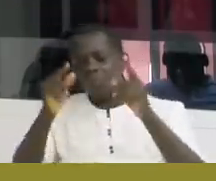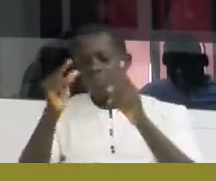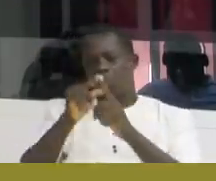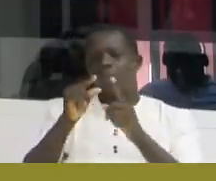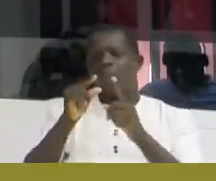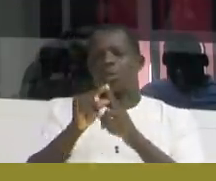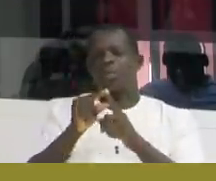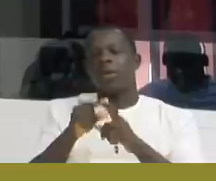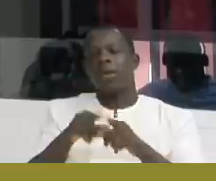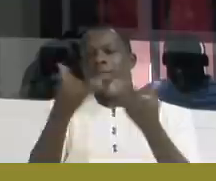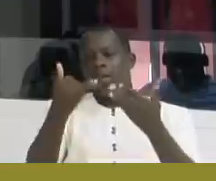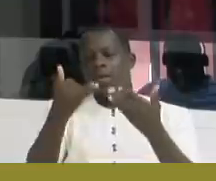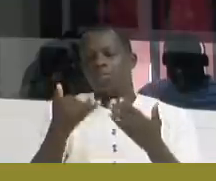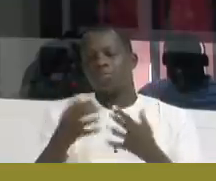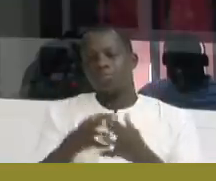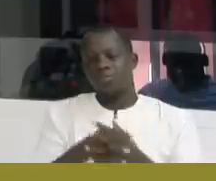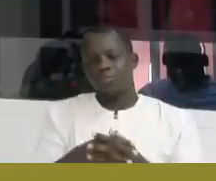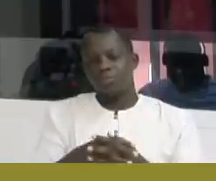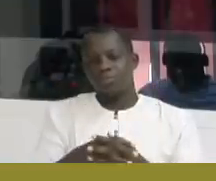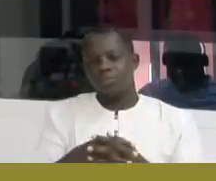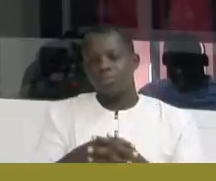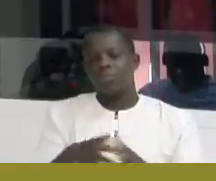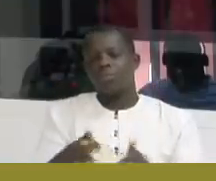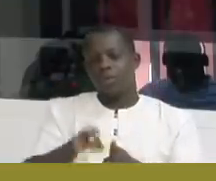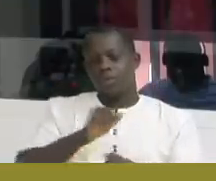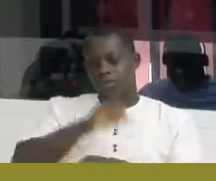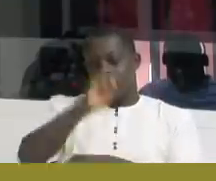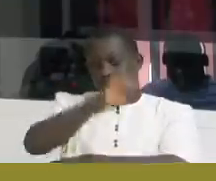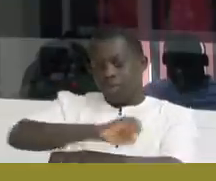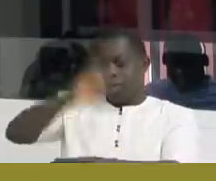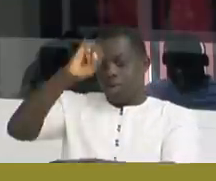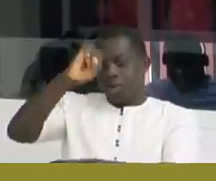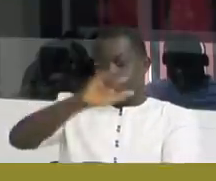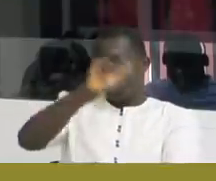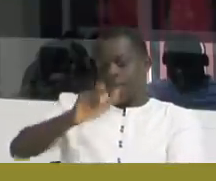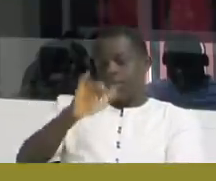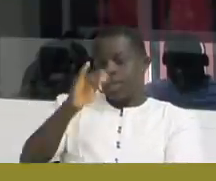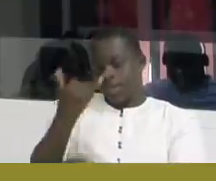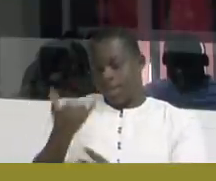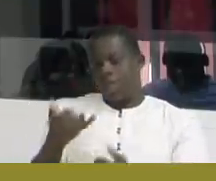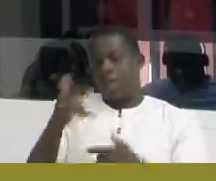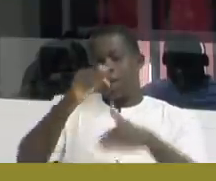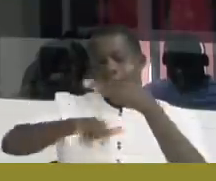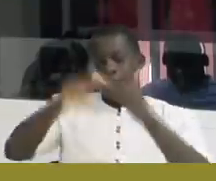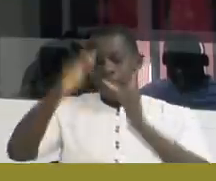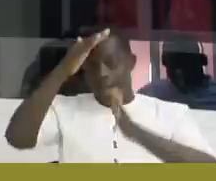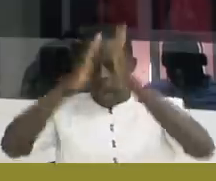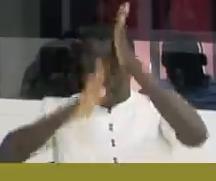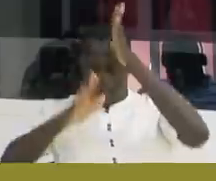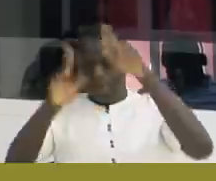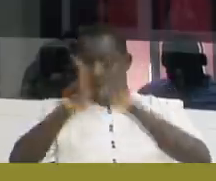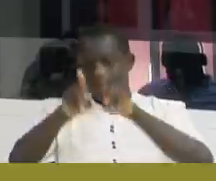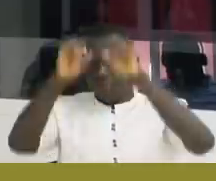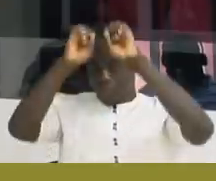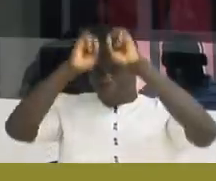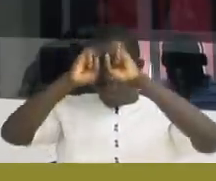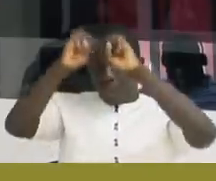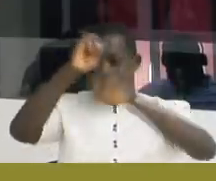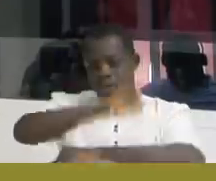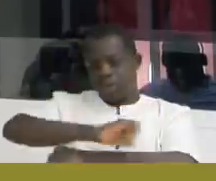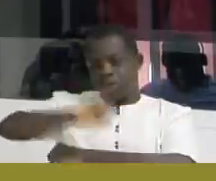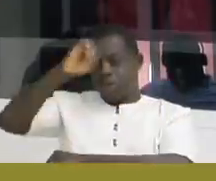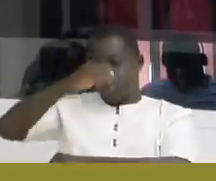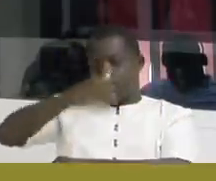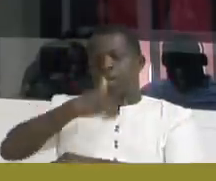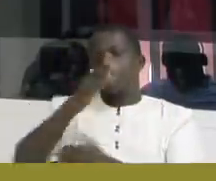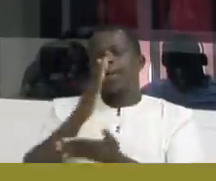Now, ordinarily, he's my senior. He was senior to me in the army, senior to me in government. I should not